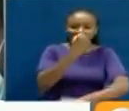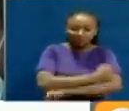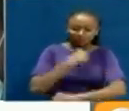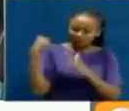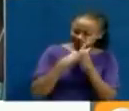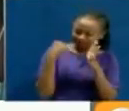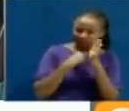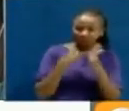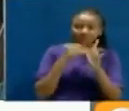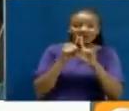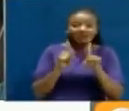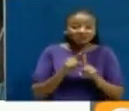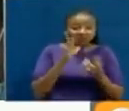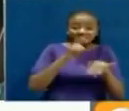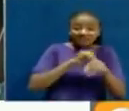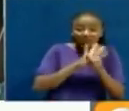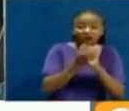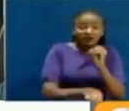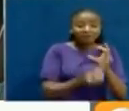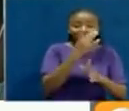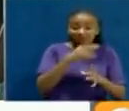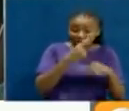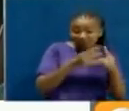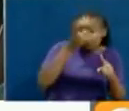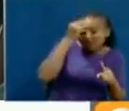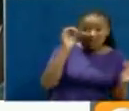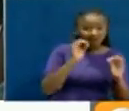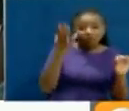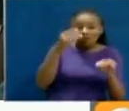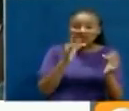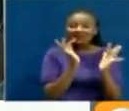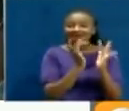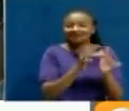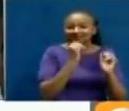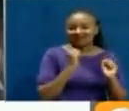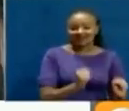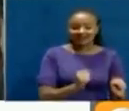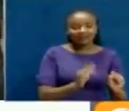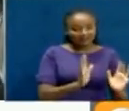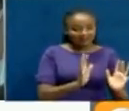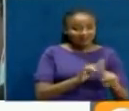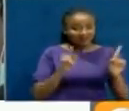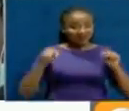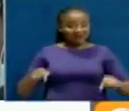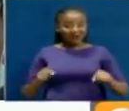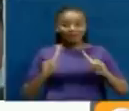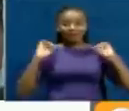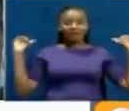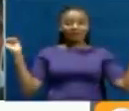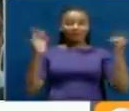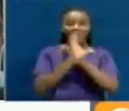through the challenges of online learning and the COVID-19 pandemic. But now, the whole country is celebrating his